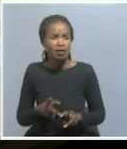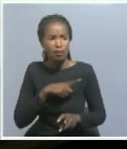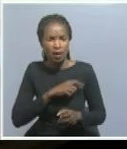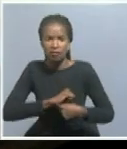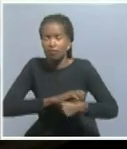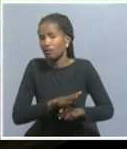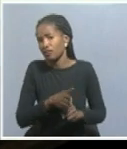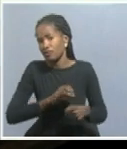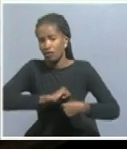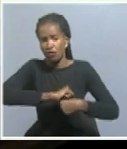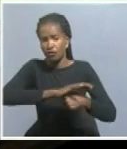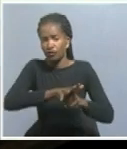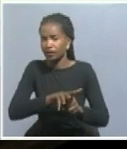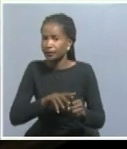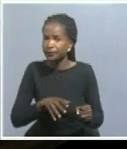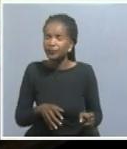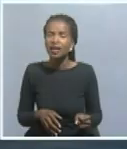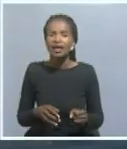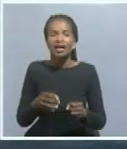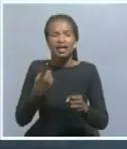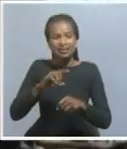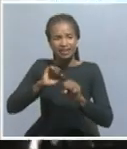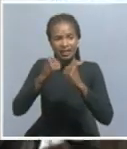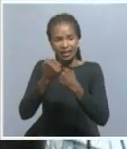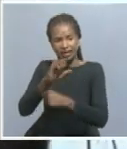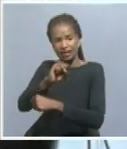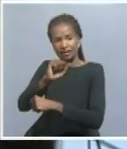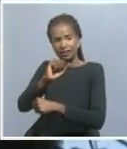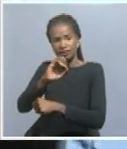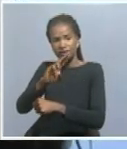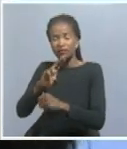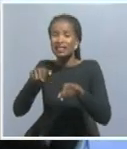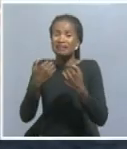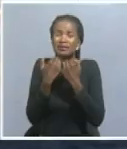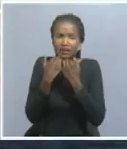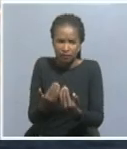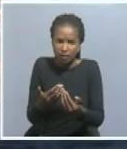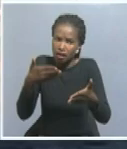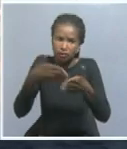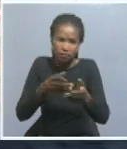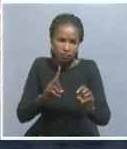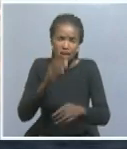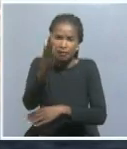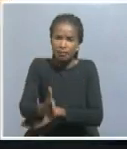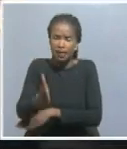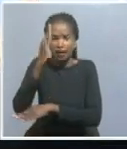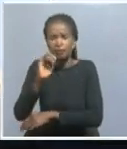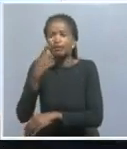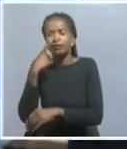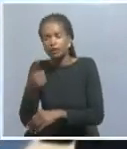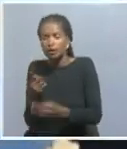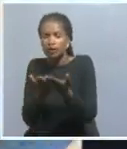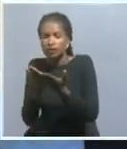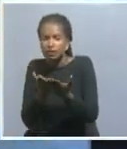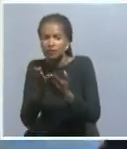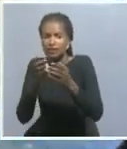to ensure that the movement and flow of essential goods is facilitated at borders, because clearly that is